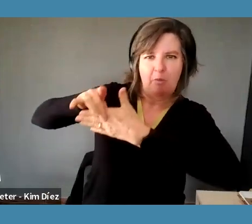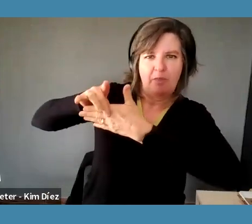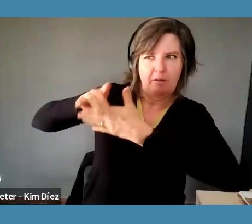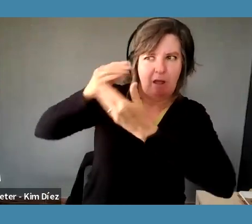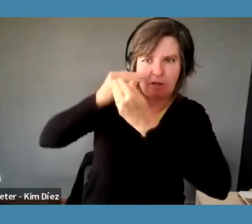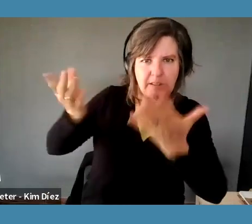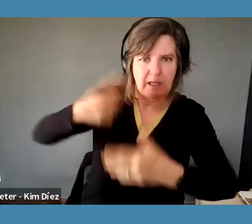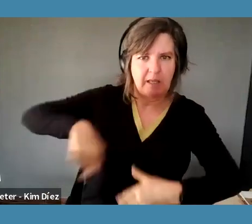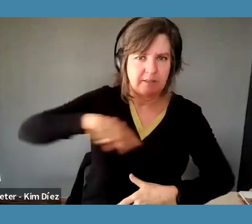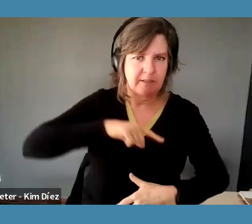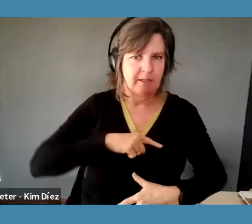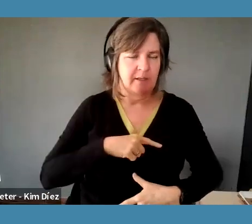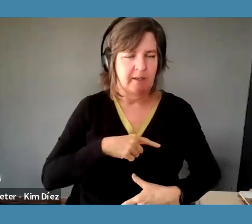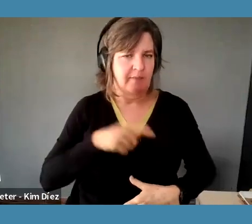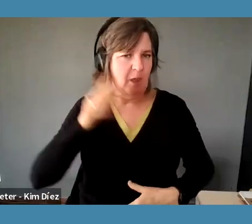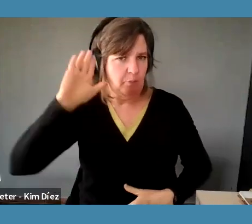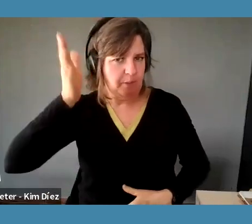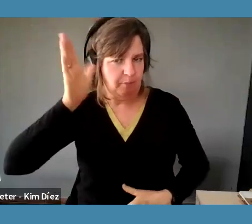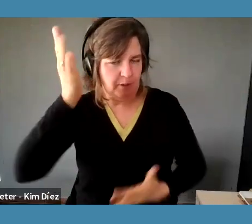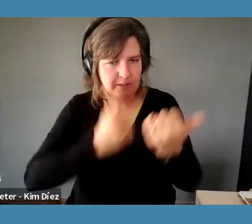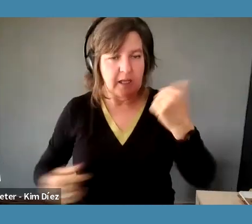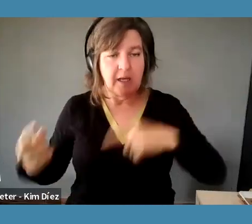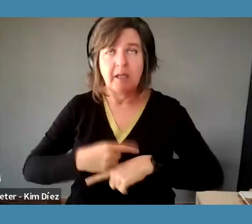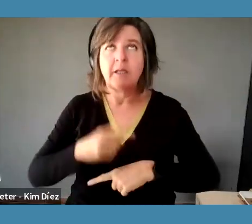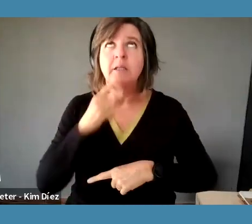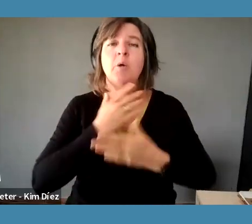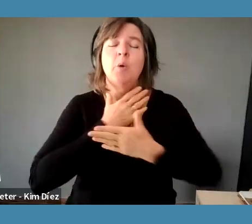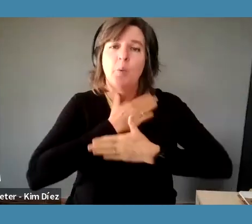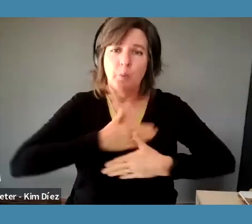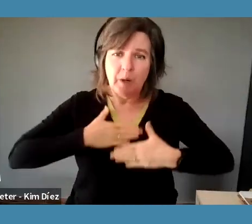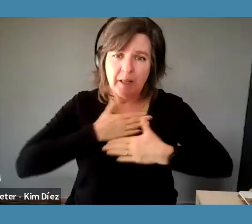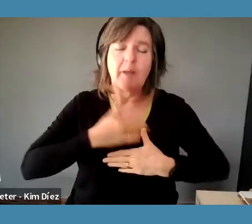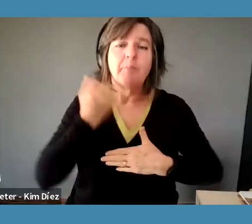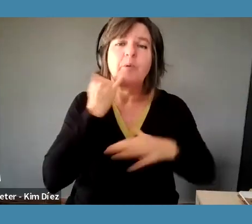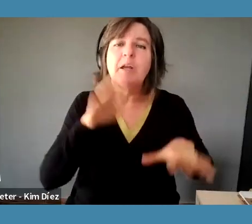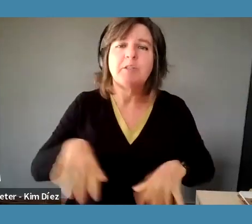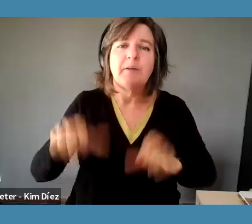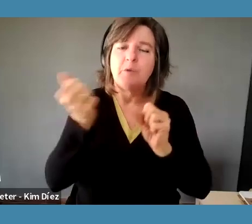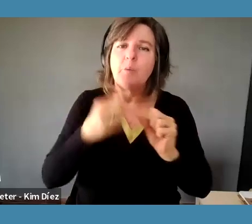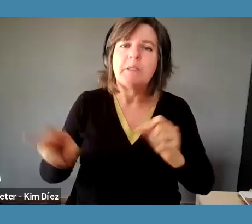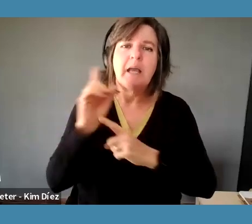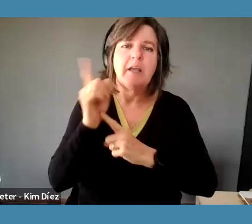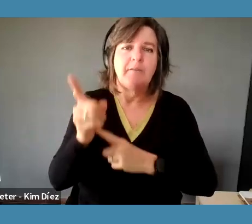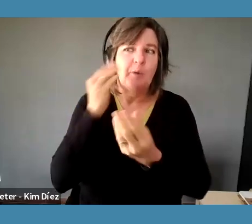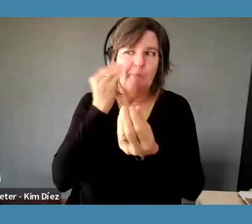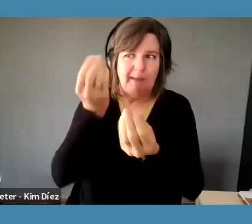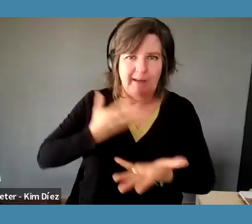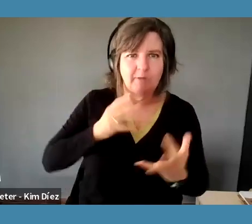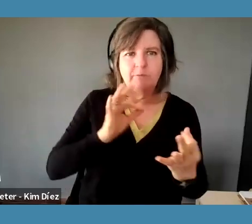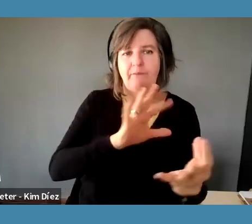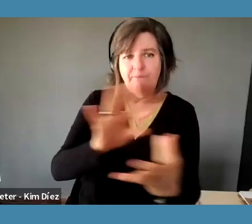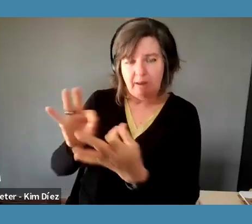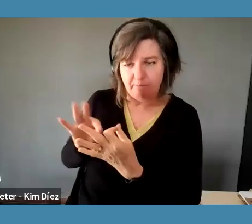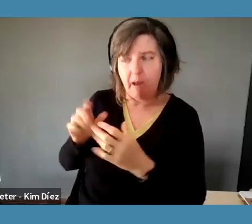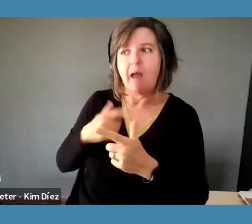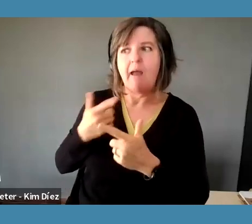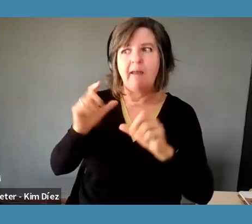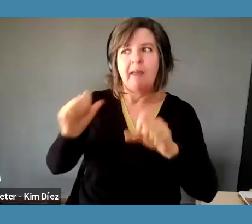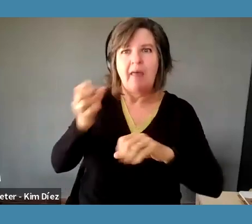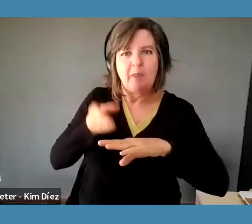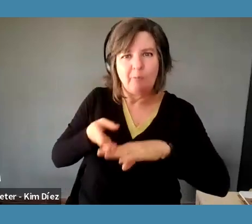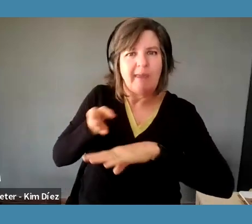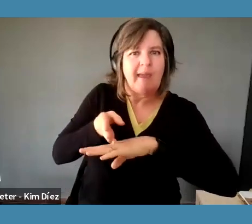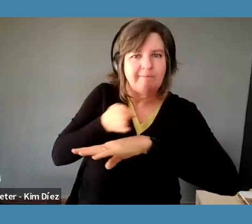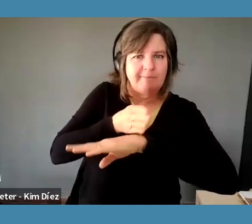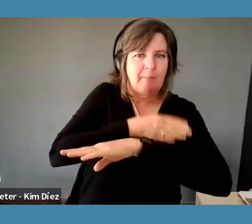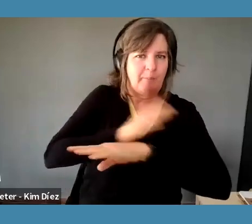today. We would greatly appreciate it if you could take a few minutes to give us feedback so that we can continue to improve the programs